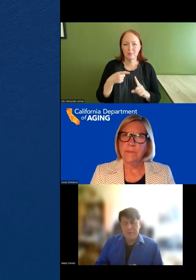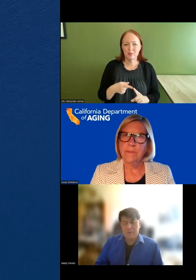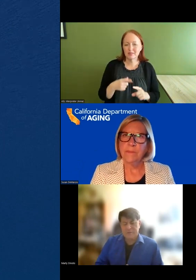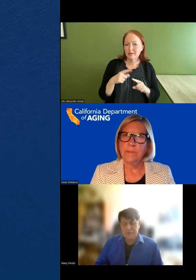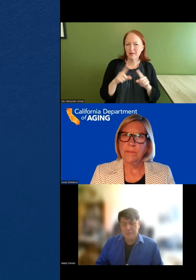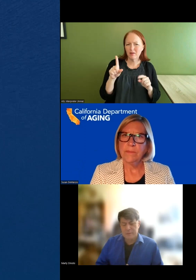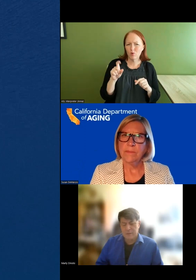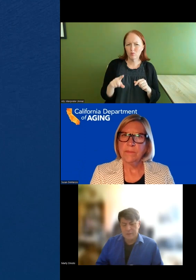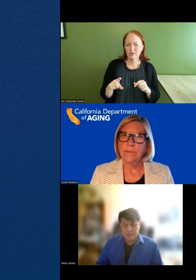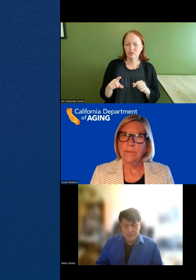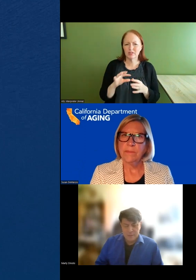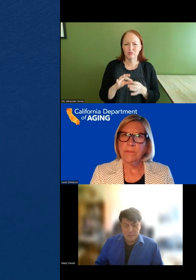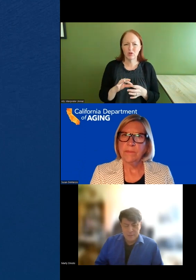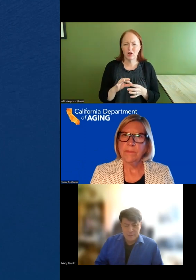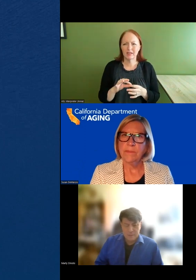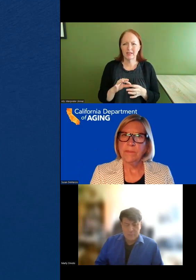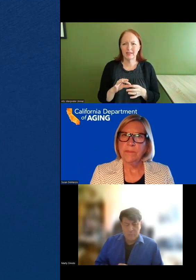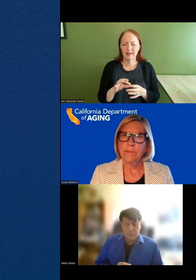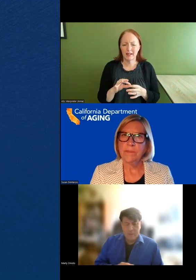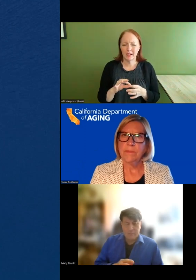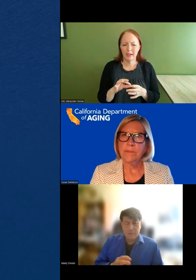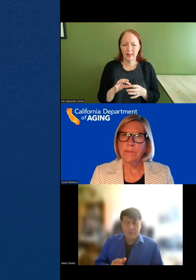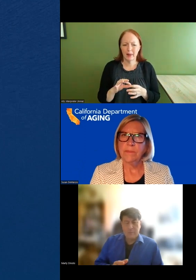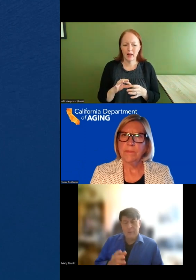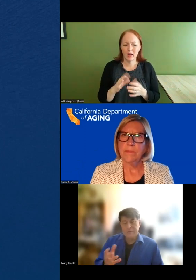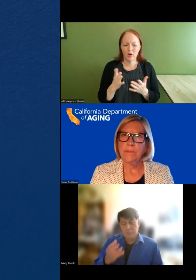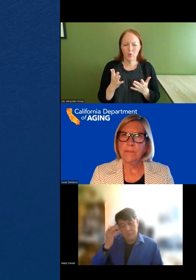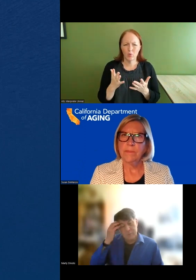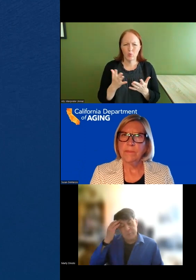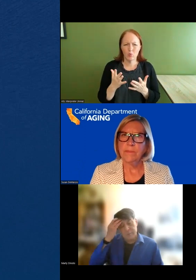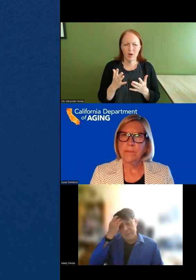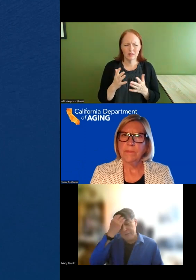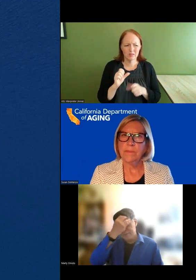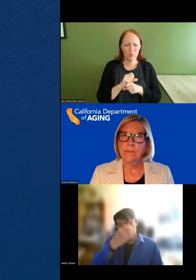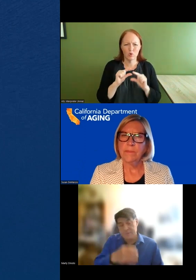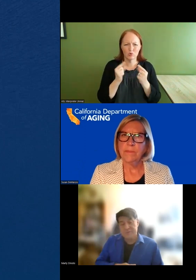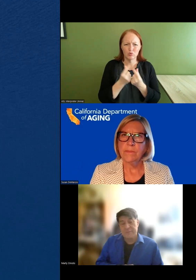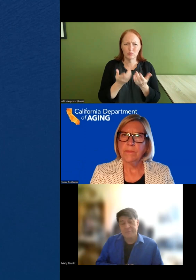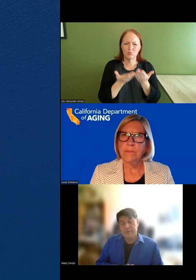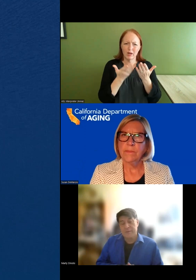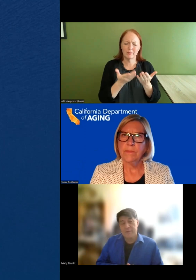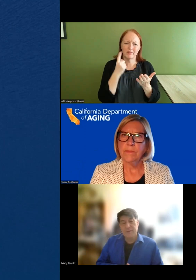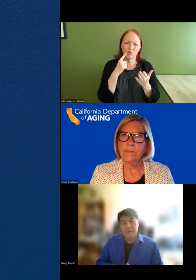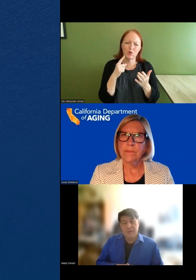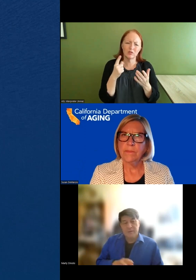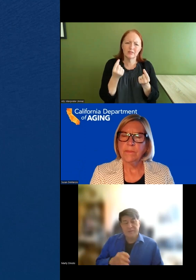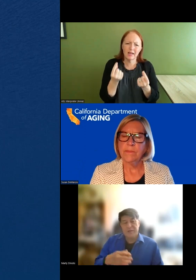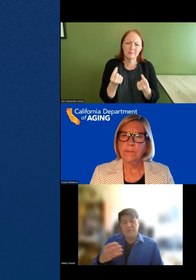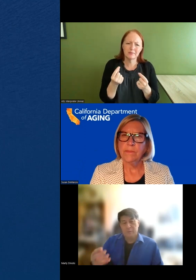I have one question though regarding what is the work group recommending in terms of steps when